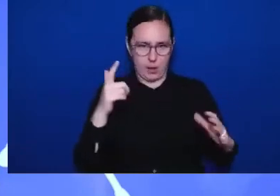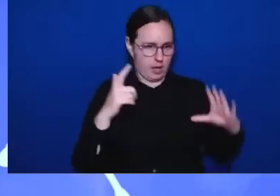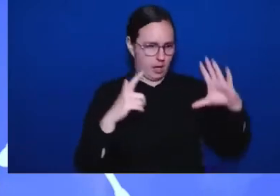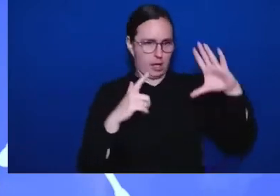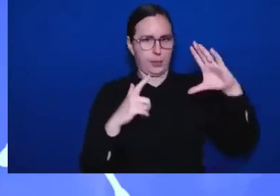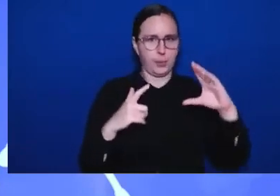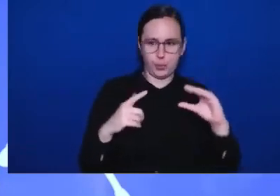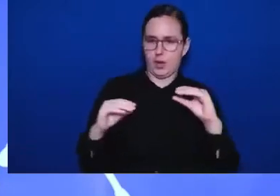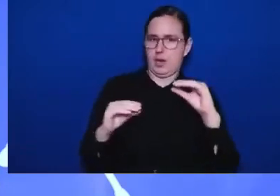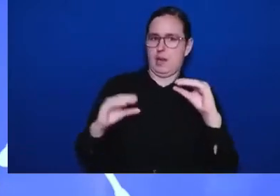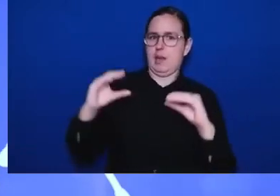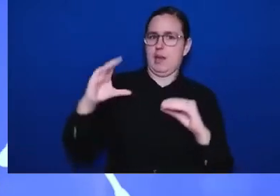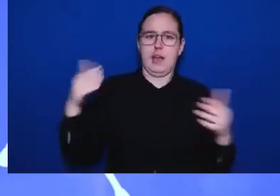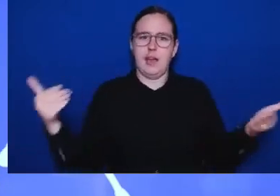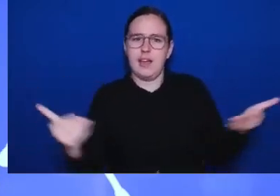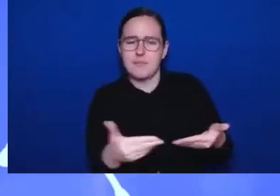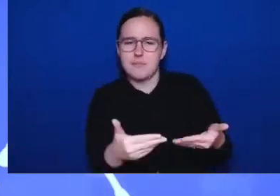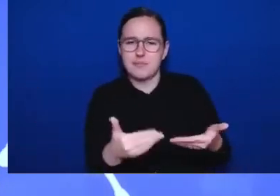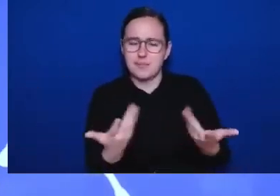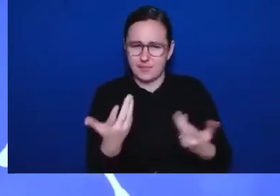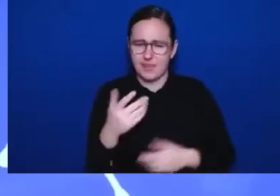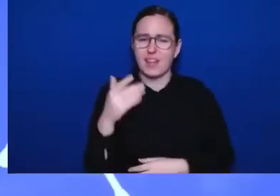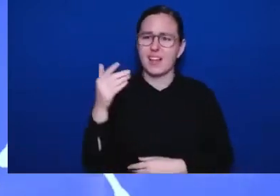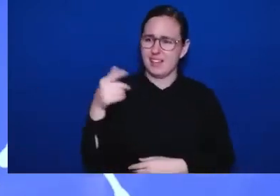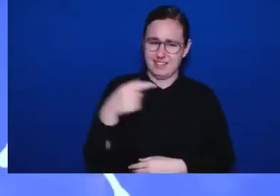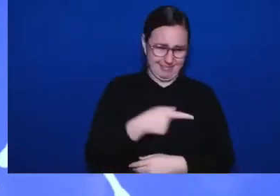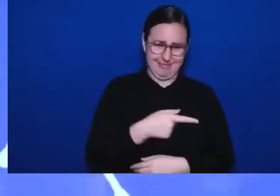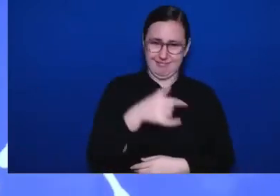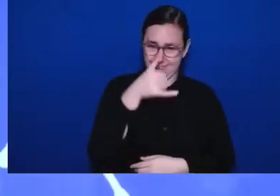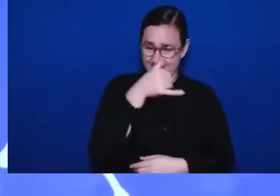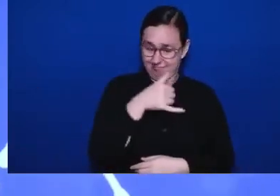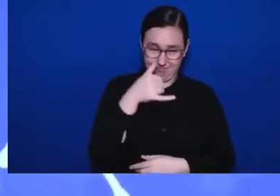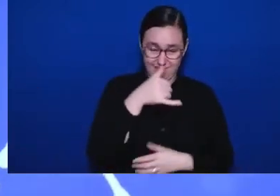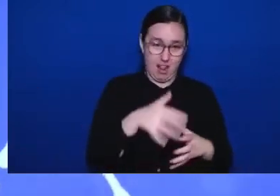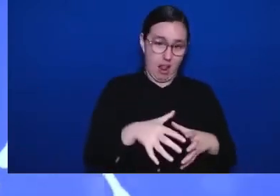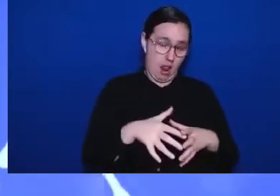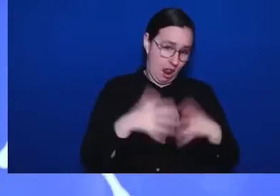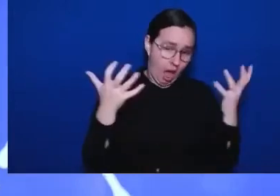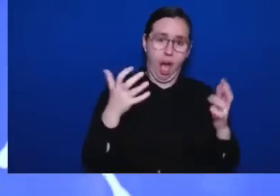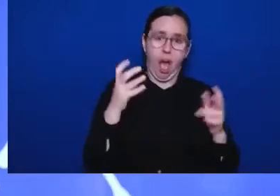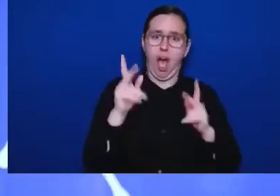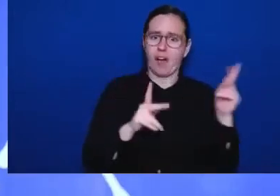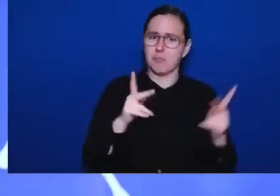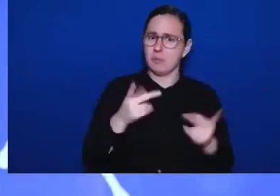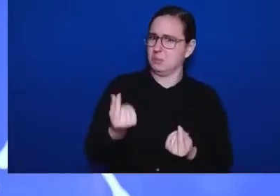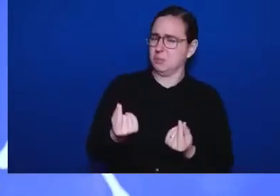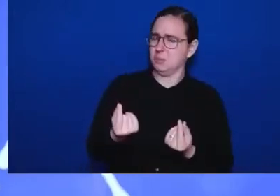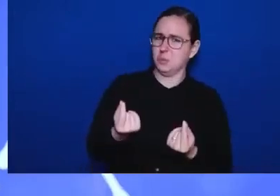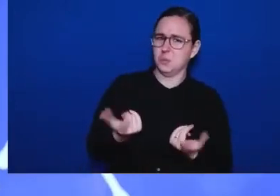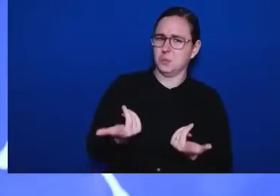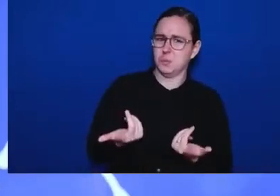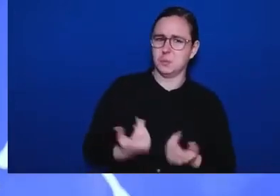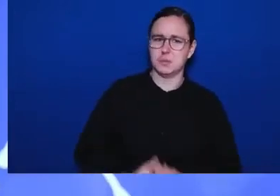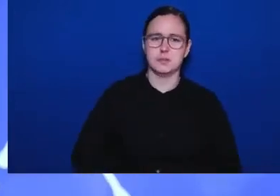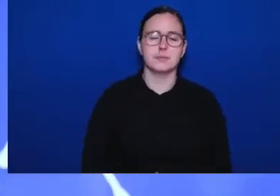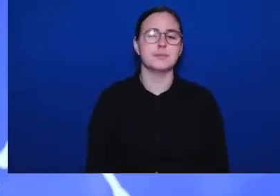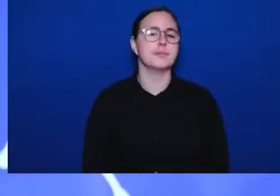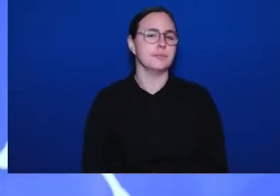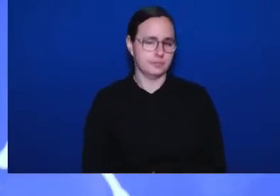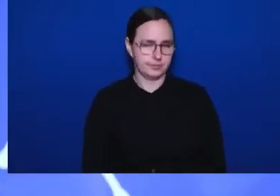today. I'm just wondering how you're looking at such a high number of people waiting. So I think it's important to